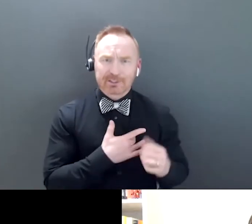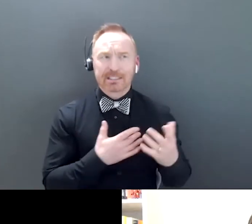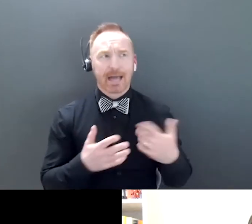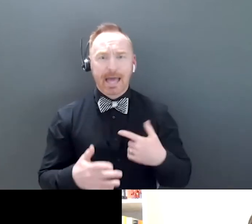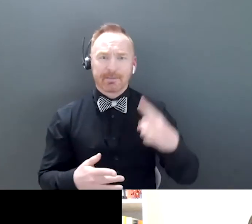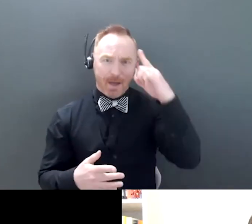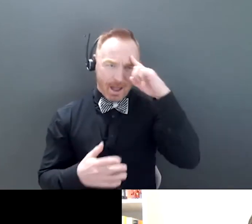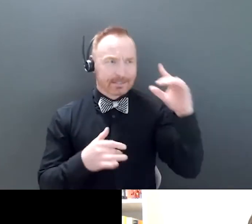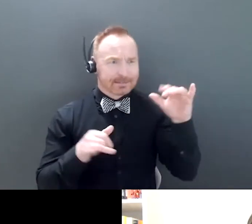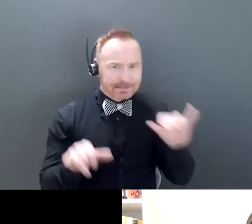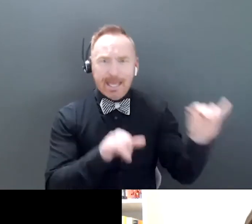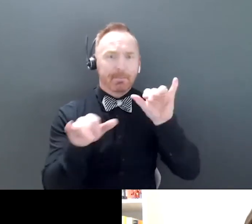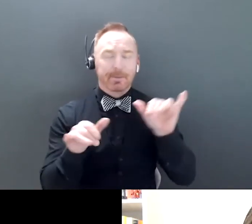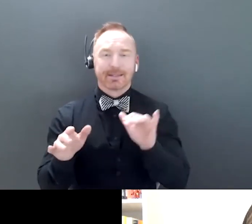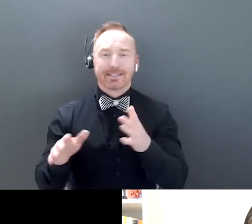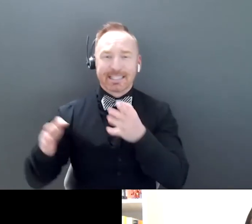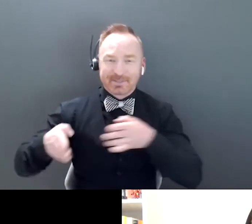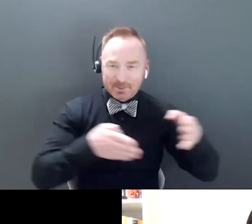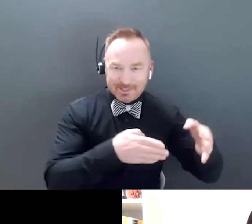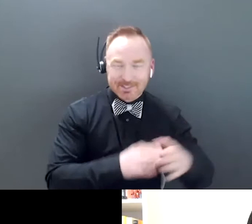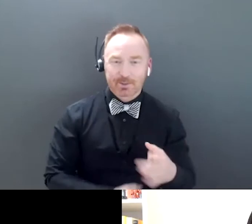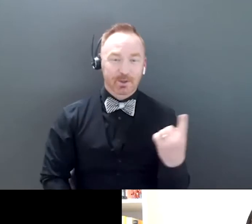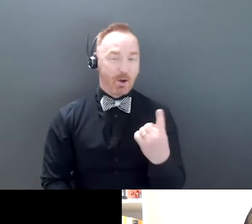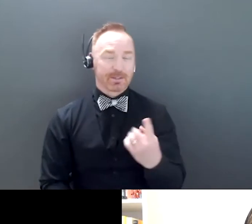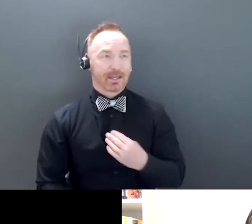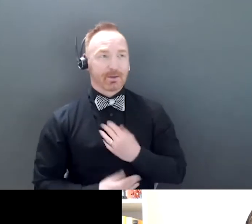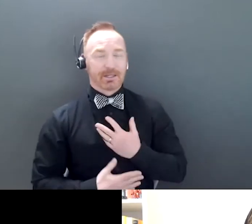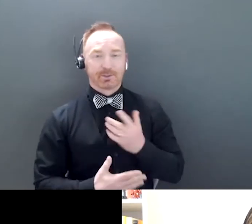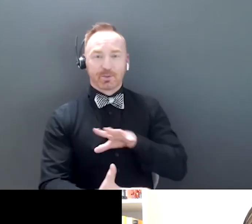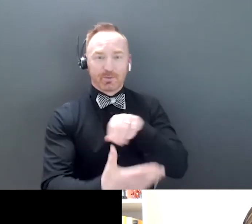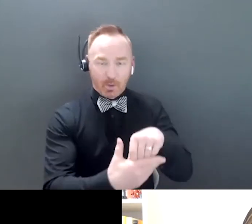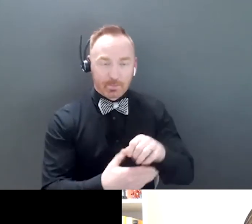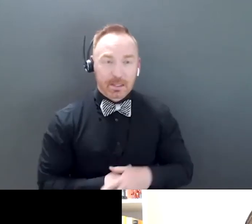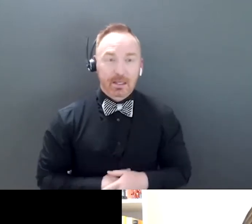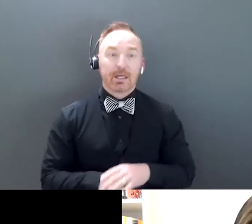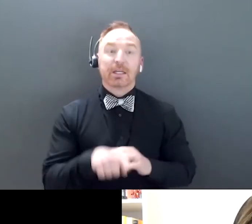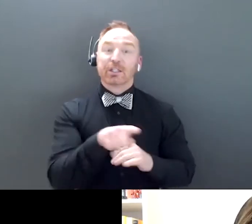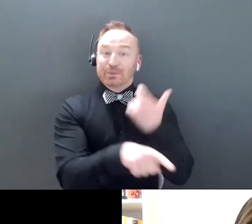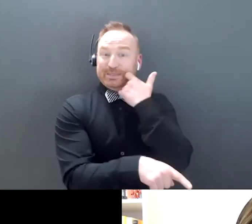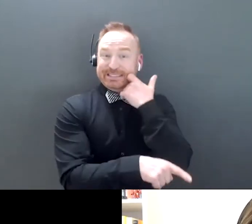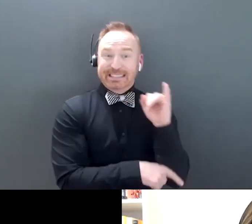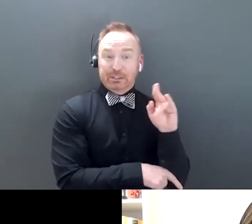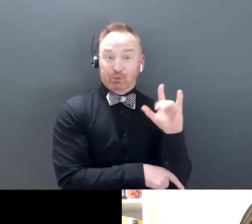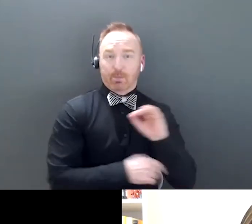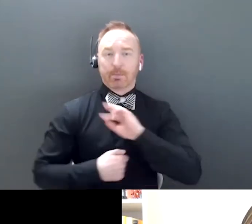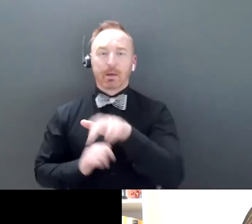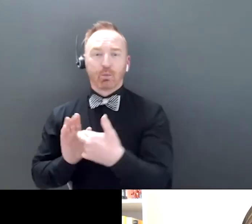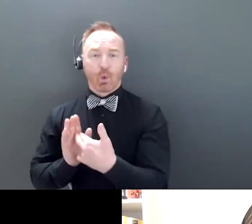Always a pleasure to be here. So for me, you've given a little bit of an introduction. So my role is really